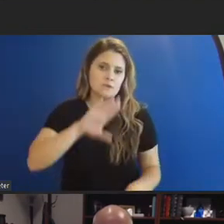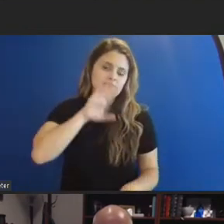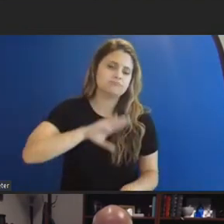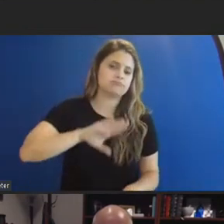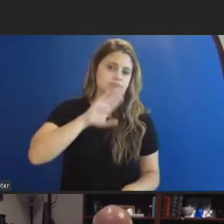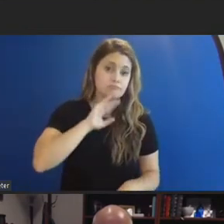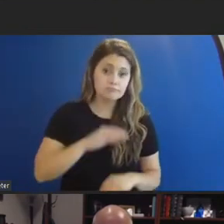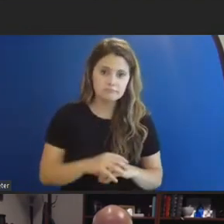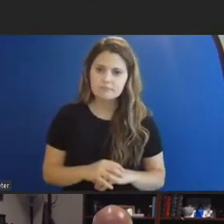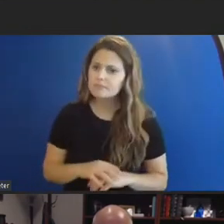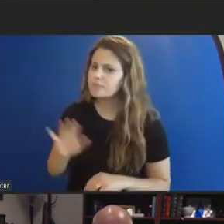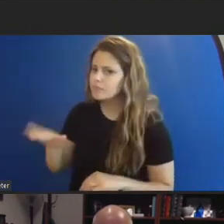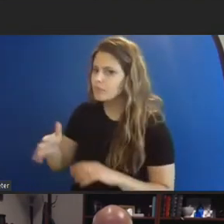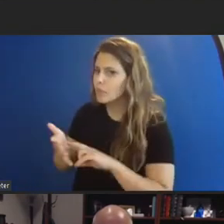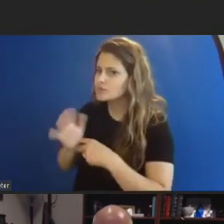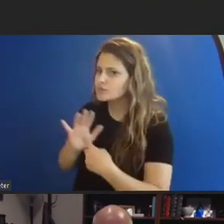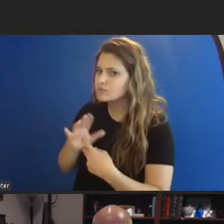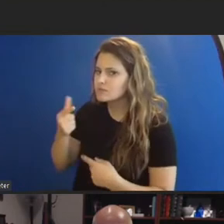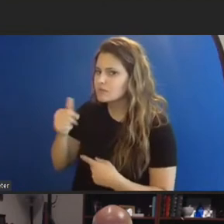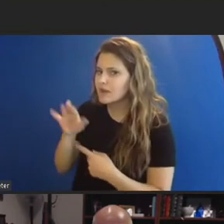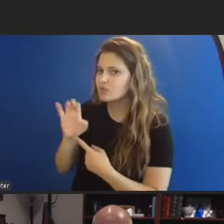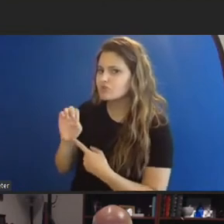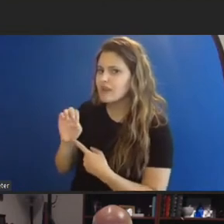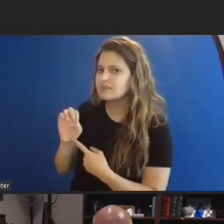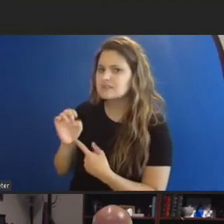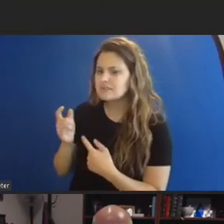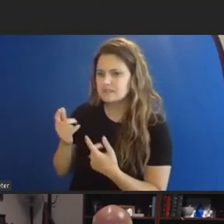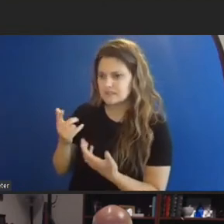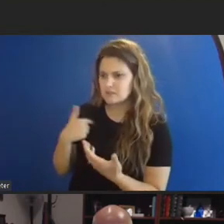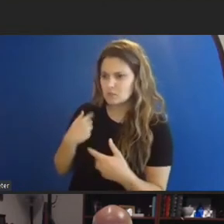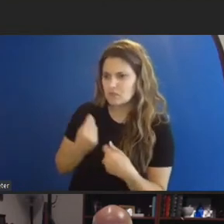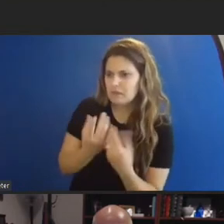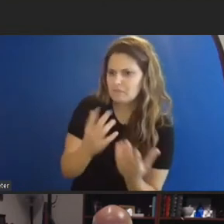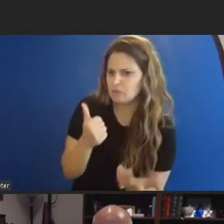And what do you mean by grace extended?